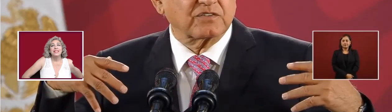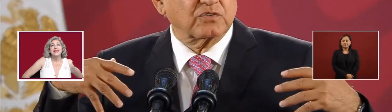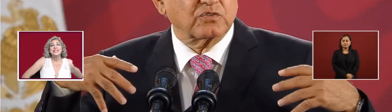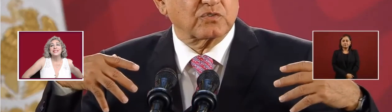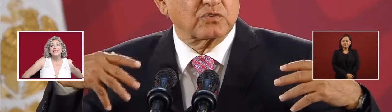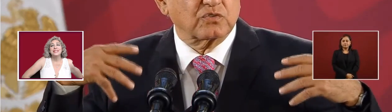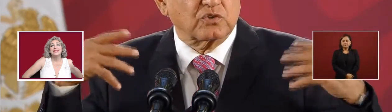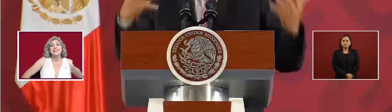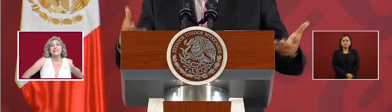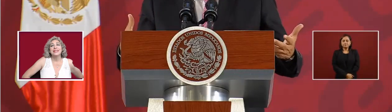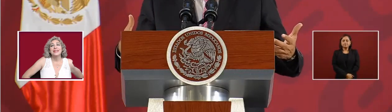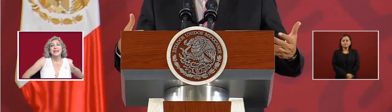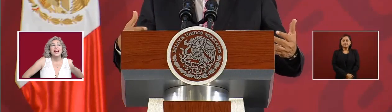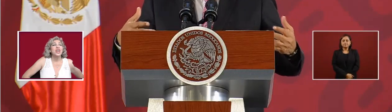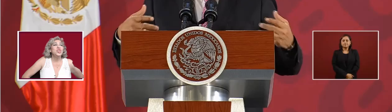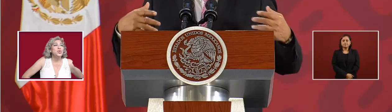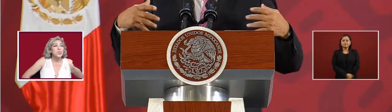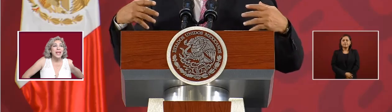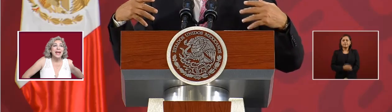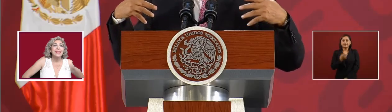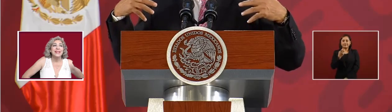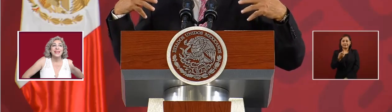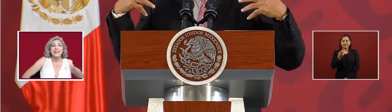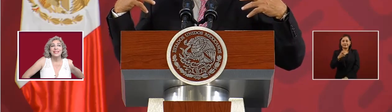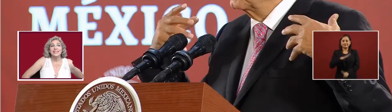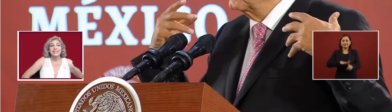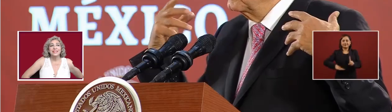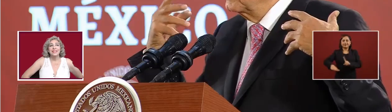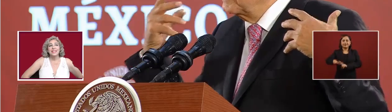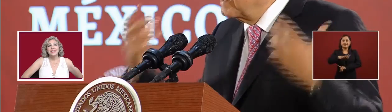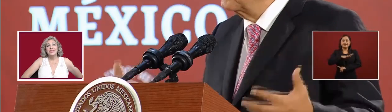this is a new reality